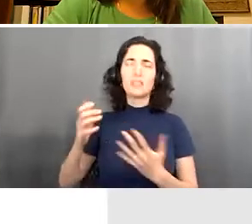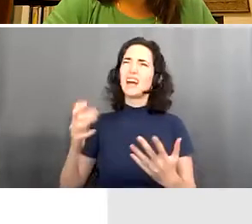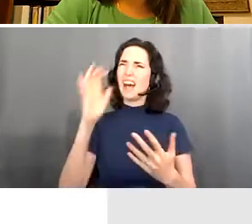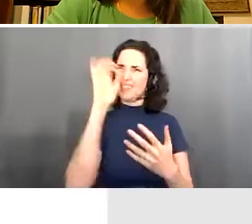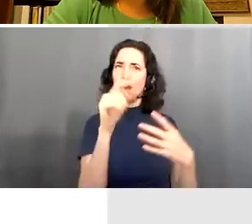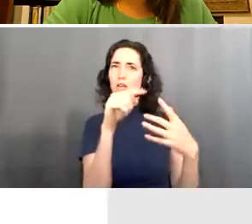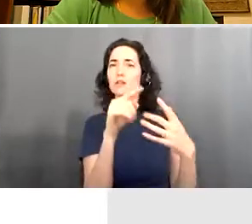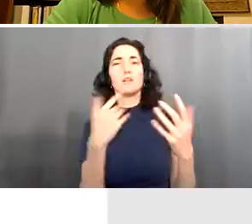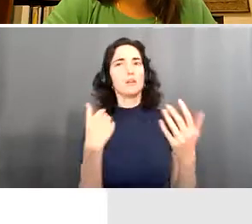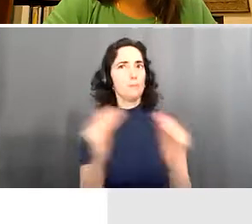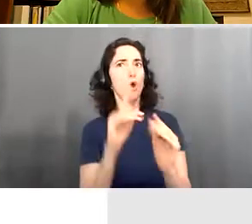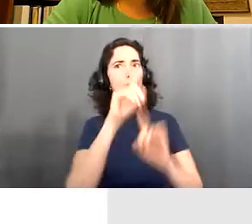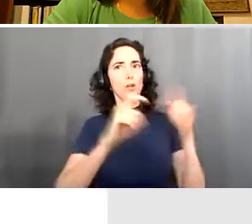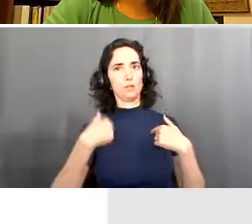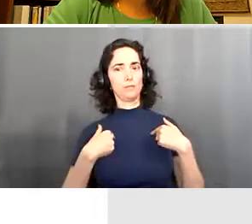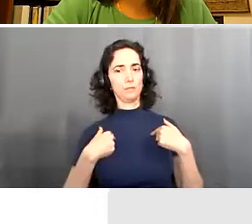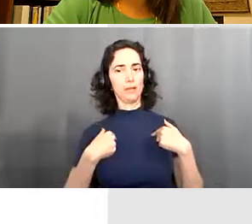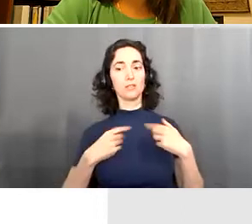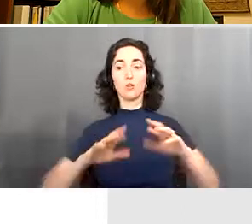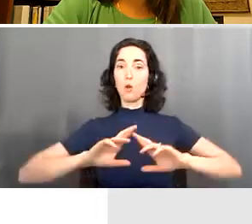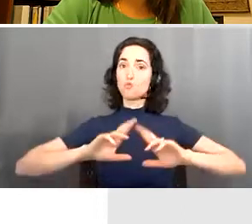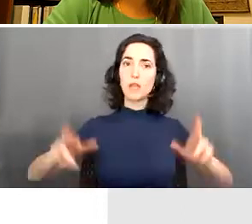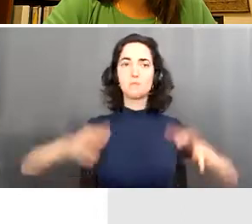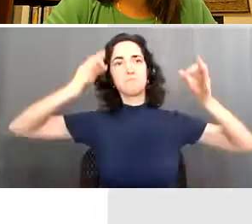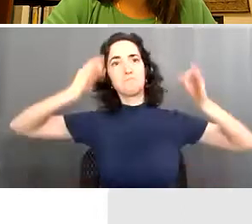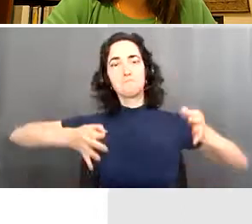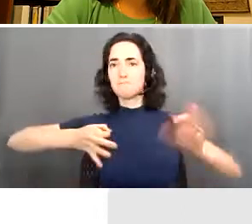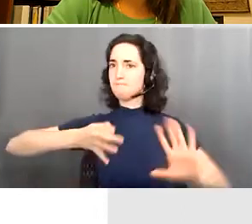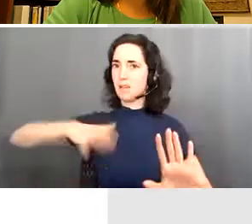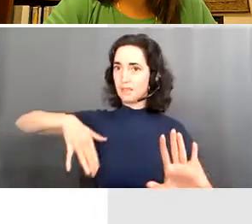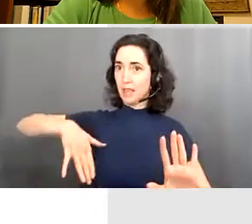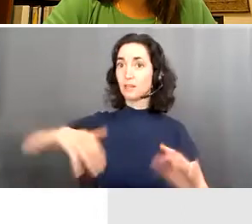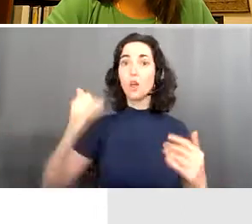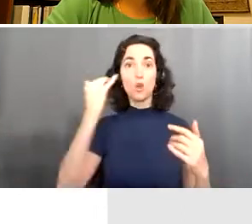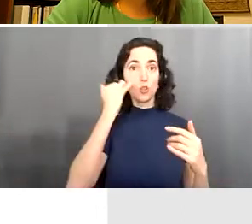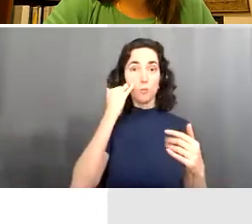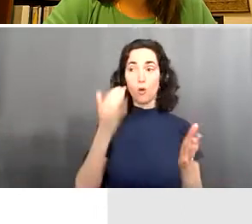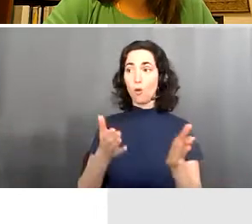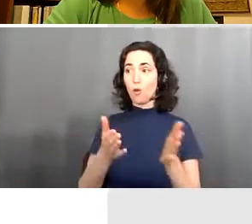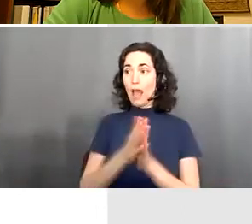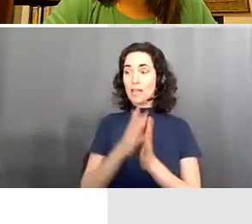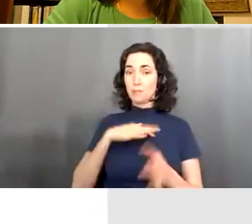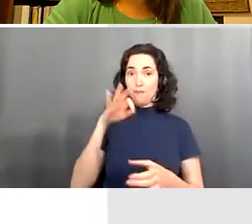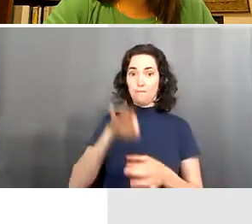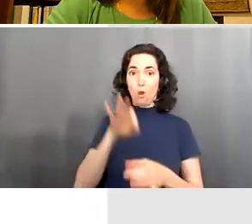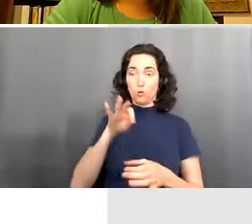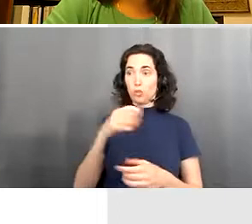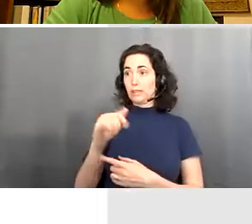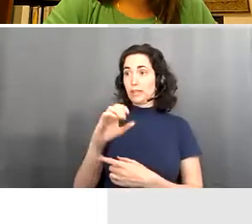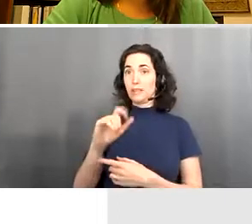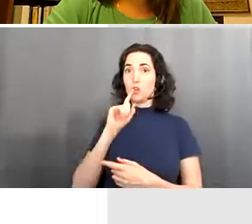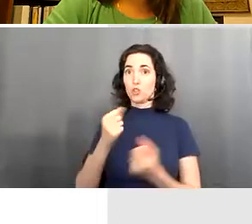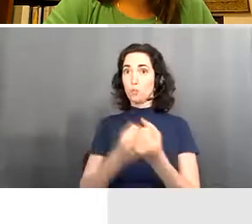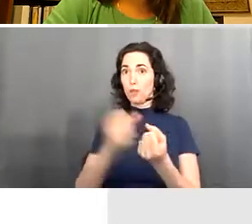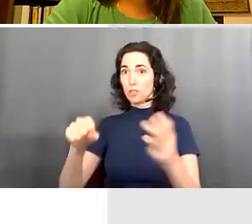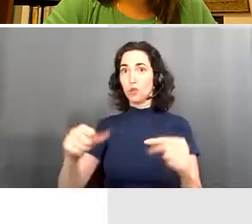that. And I'm not ready, if I get a vote for GACDA, to take a position. Okay,